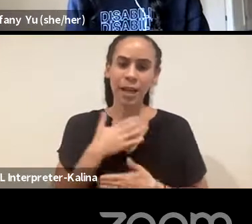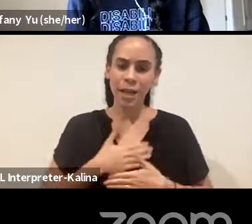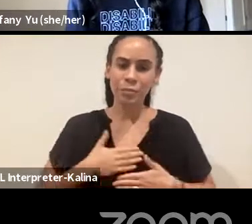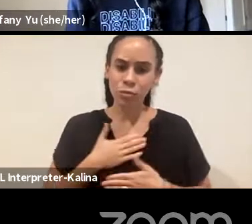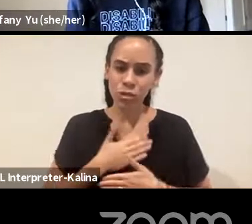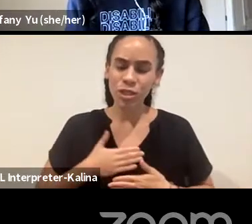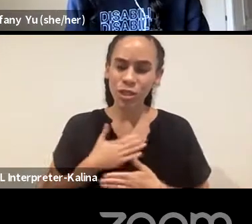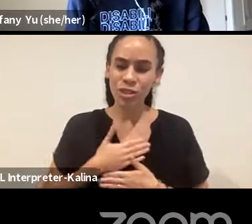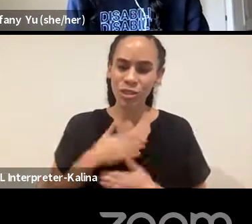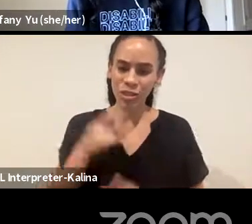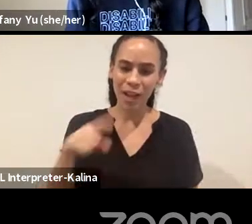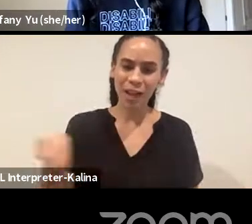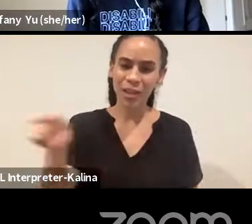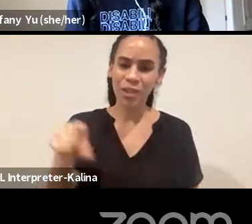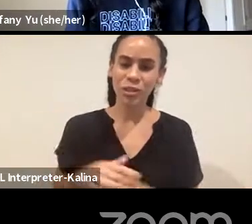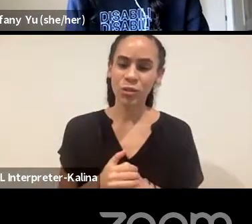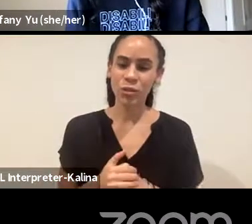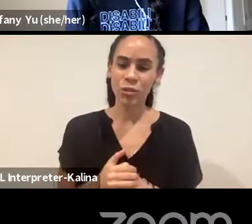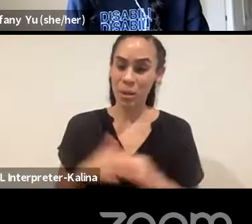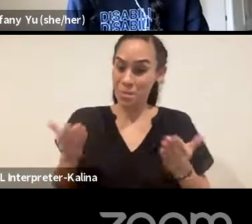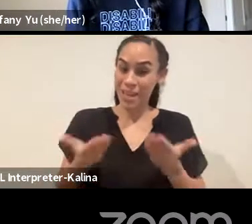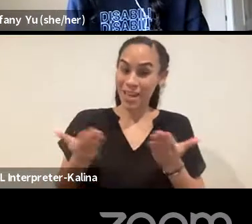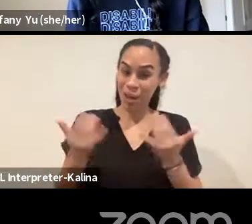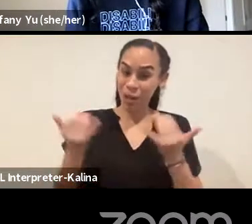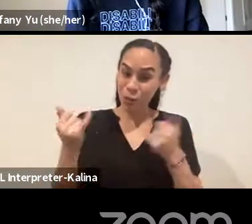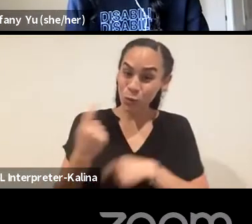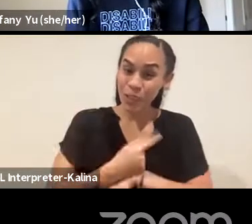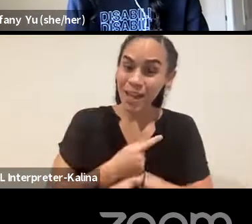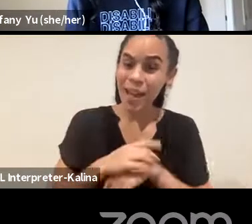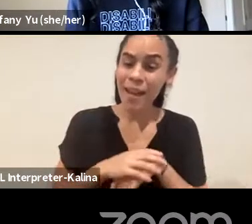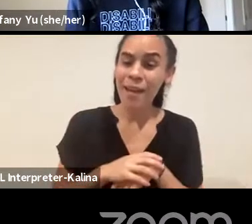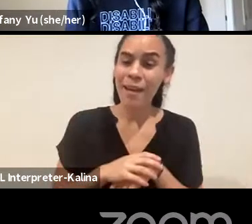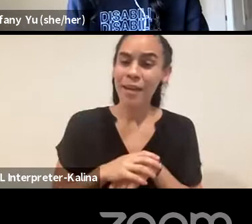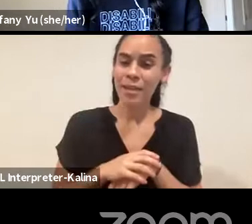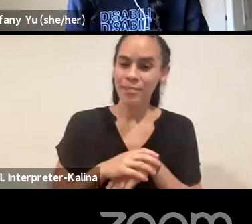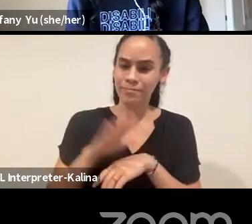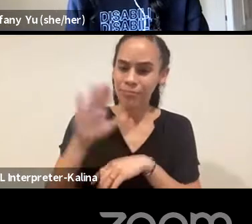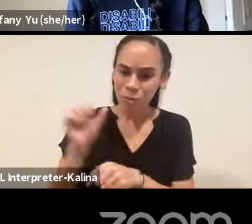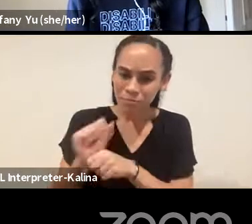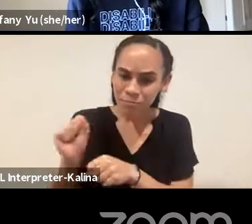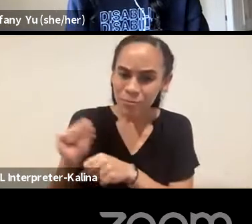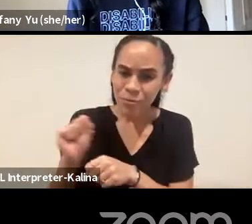here today, doing what you do, being an ally for me, and